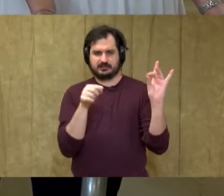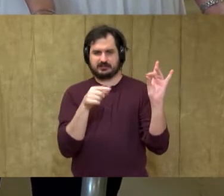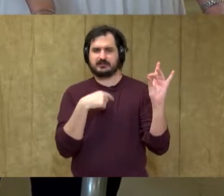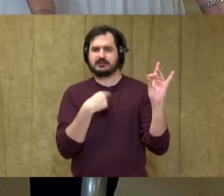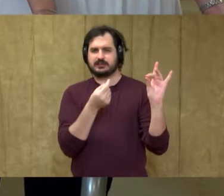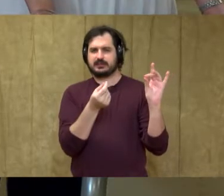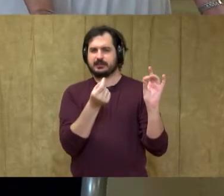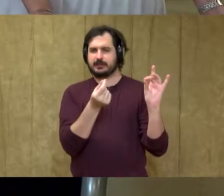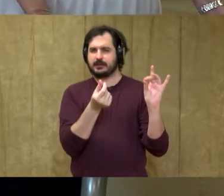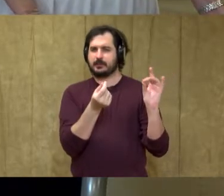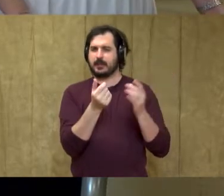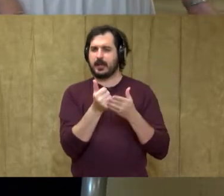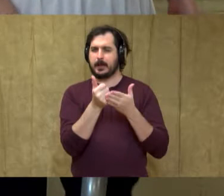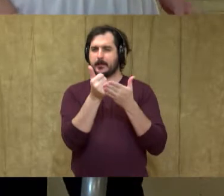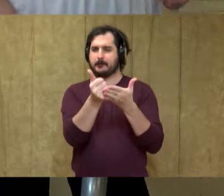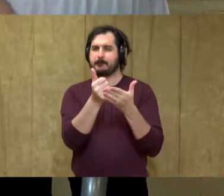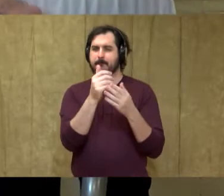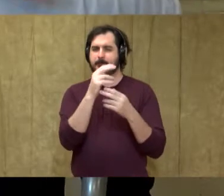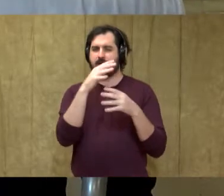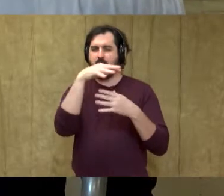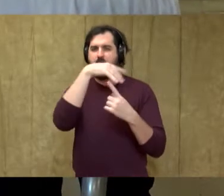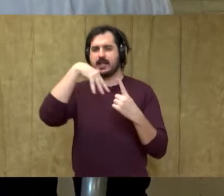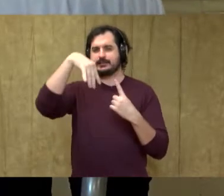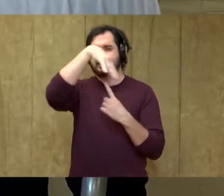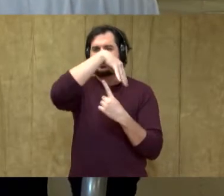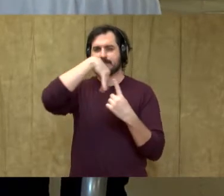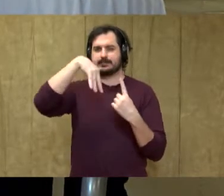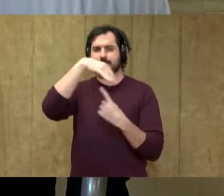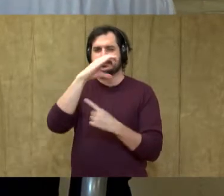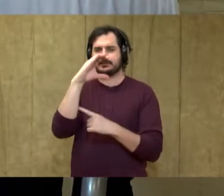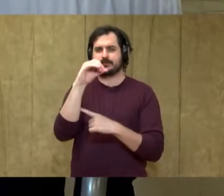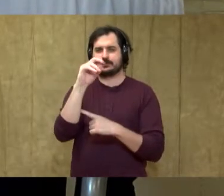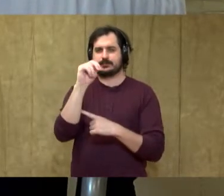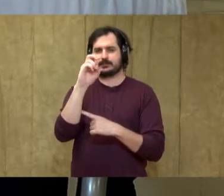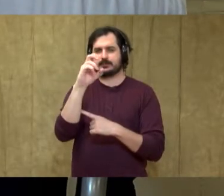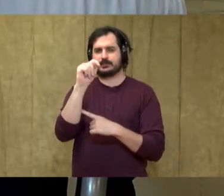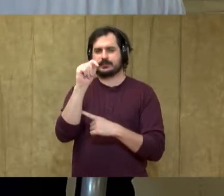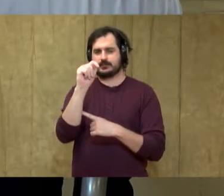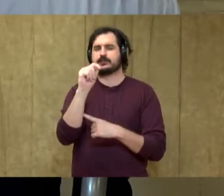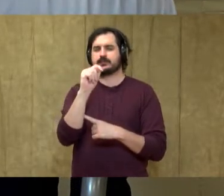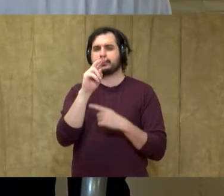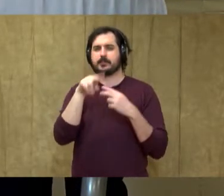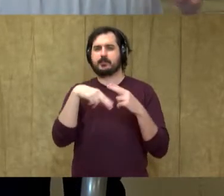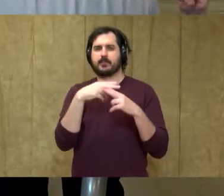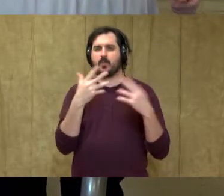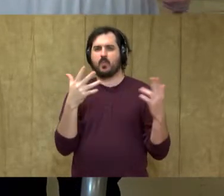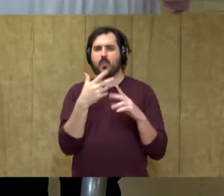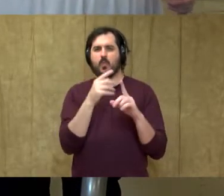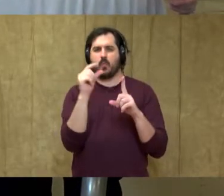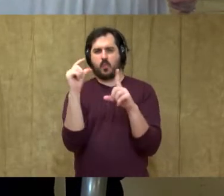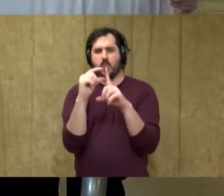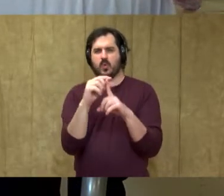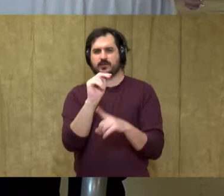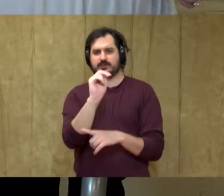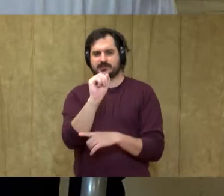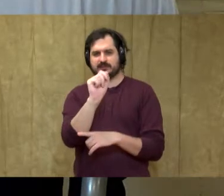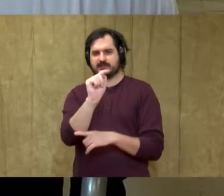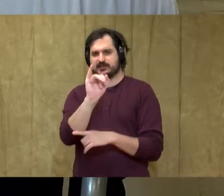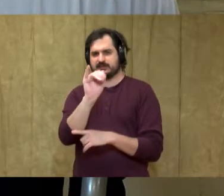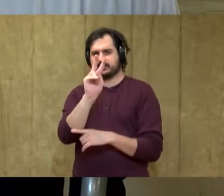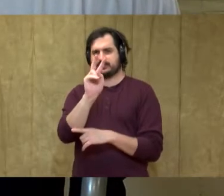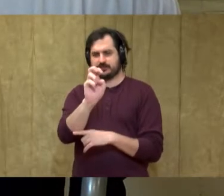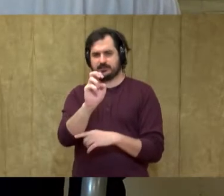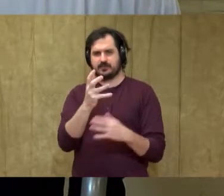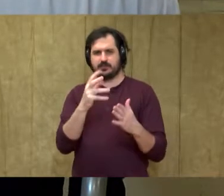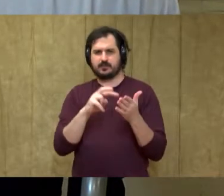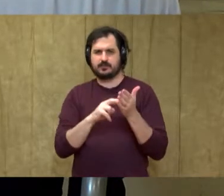means. Anytime, boys and girls, you come across a word that you're not as familiar with, think about that word and think about, hey, when